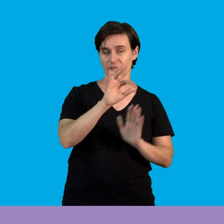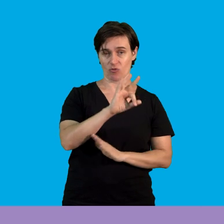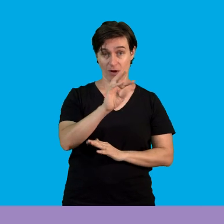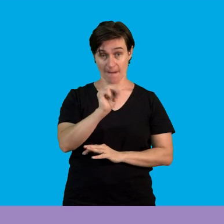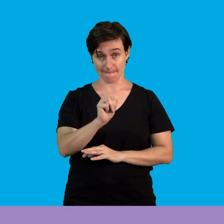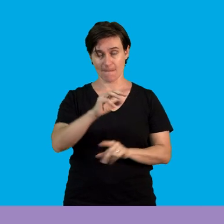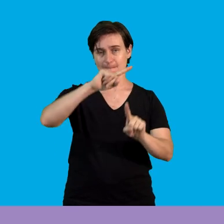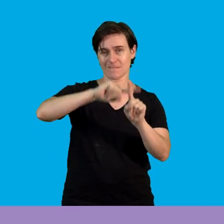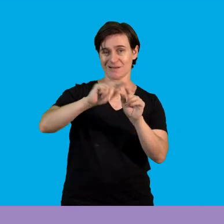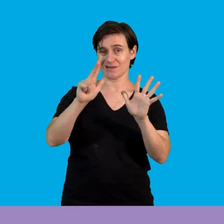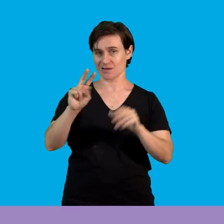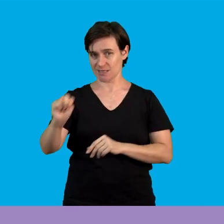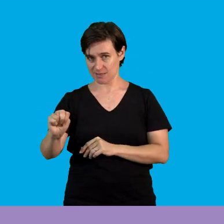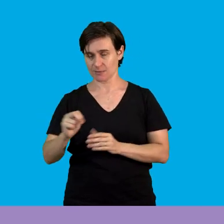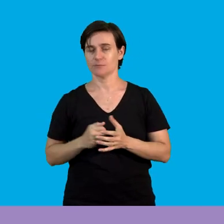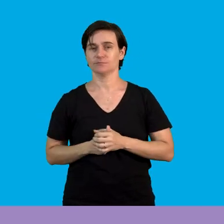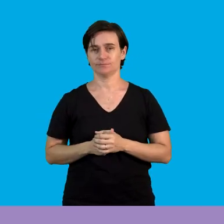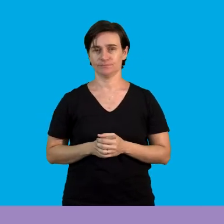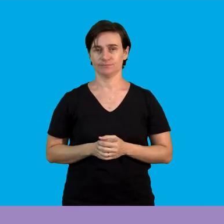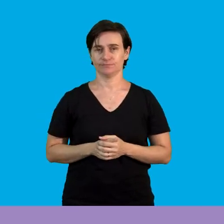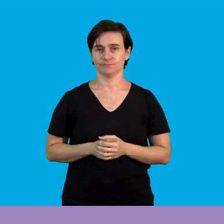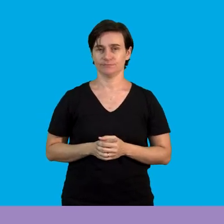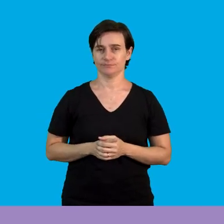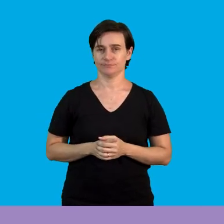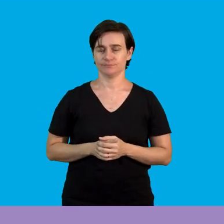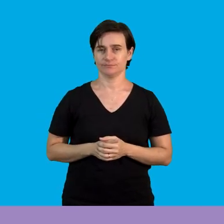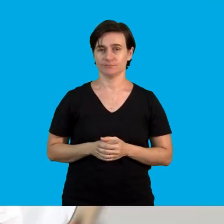negative 3m plus 8n.